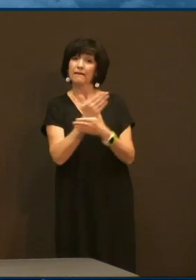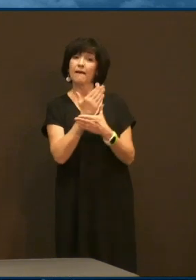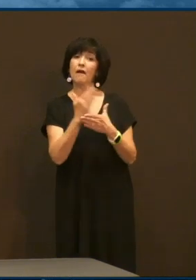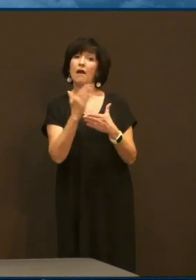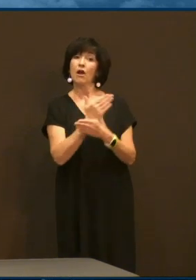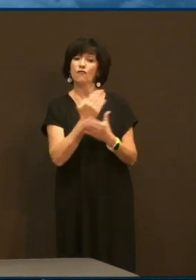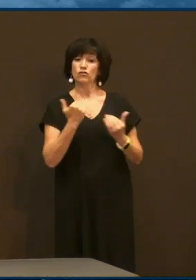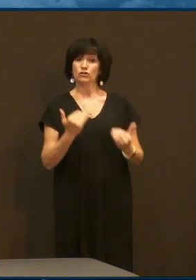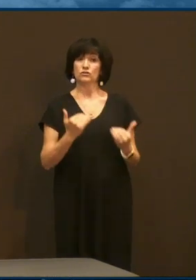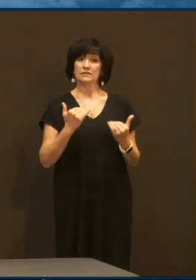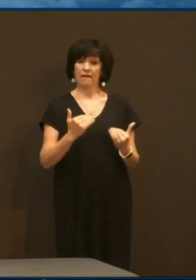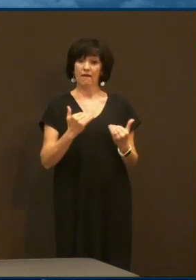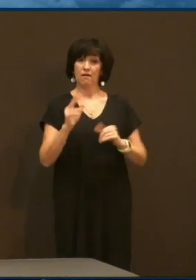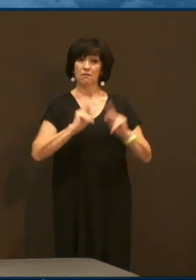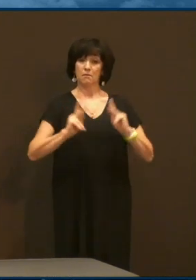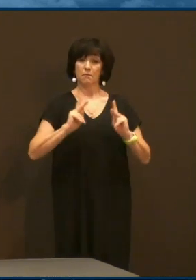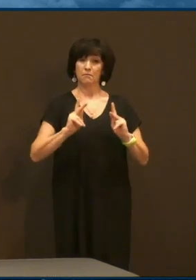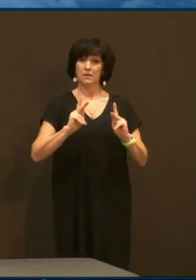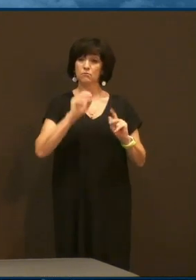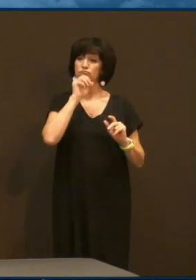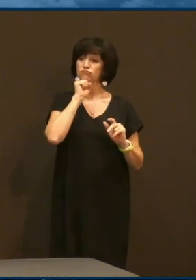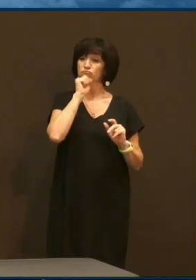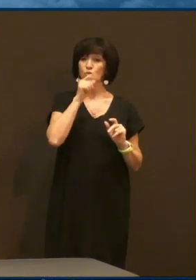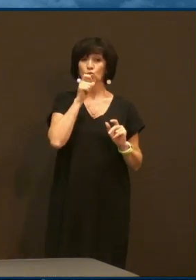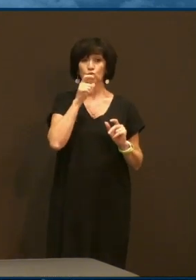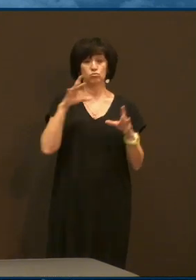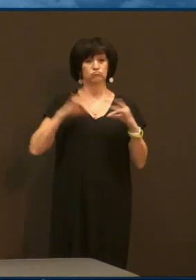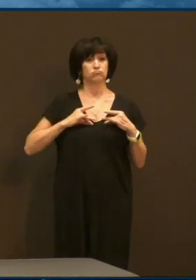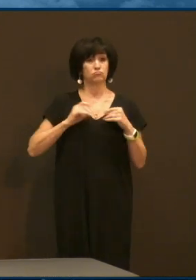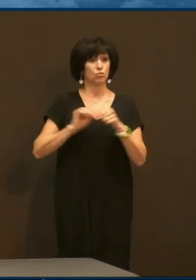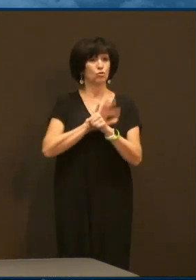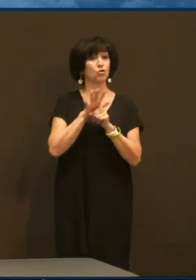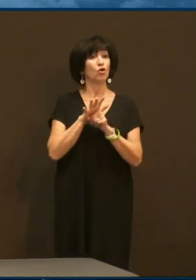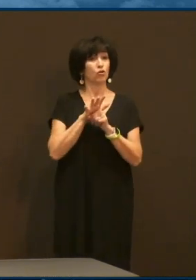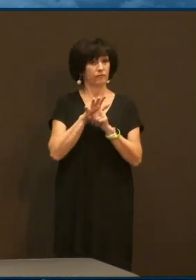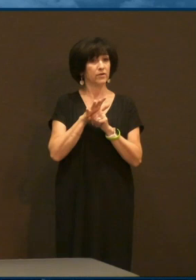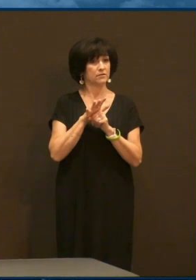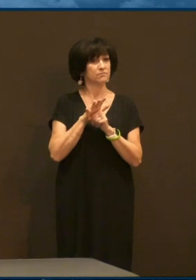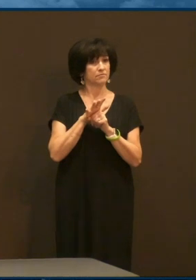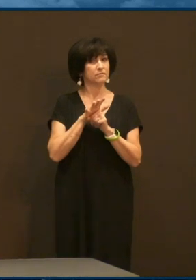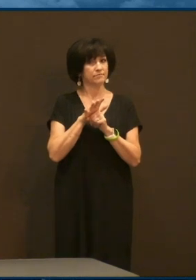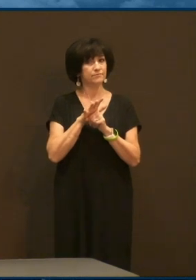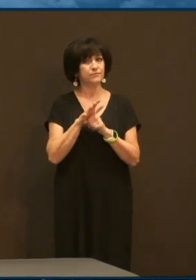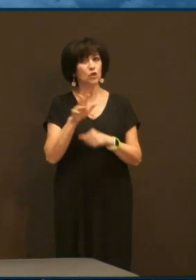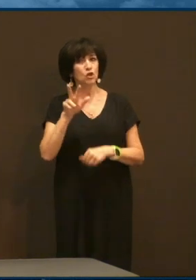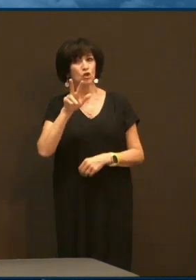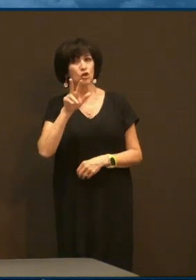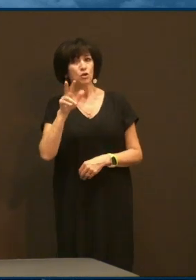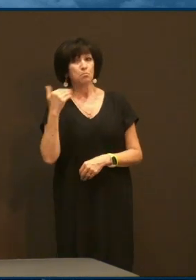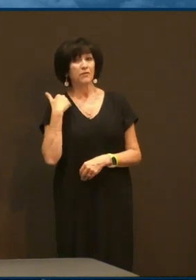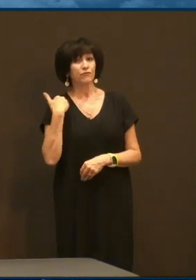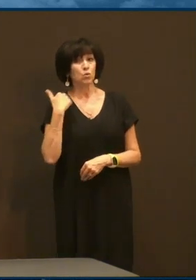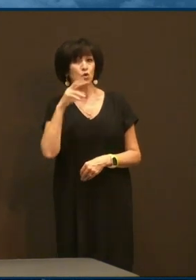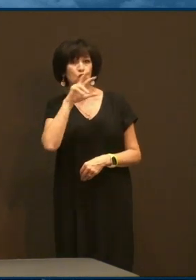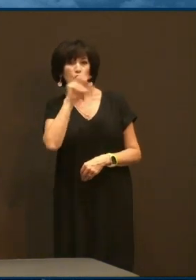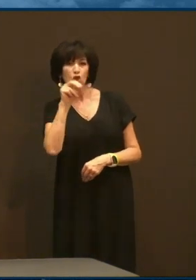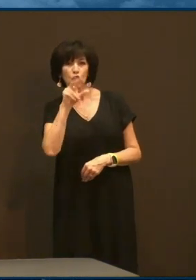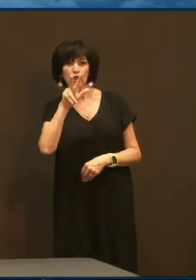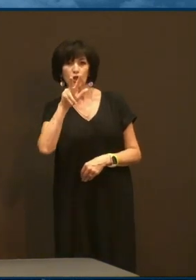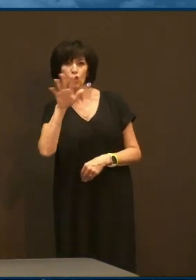of positive cases in those states is closer to 30 and 35 than it was in